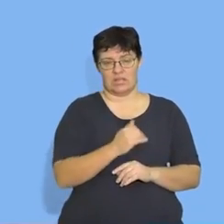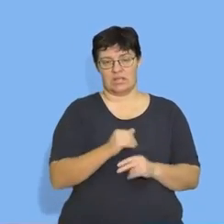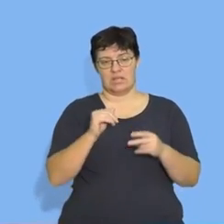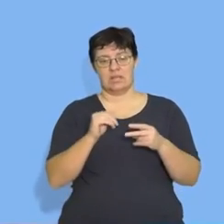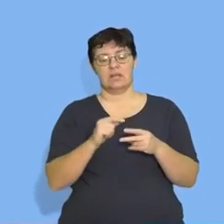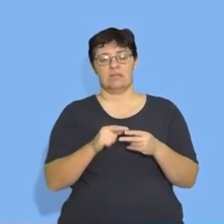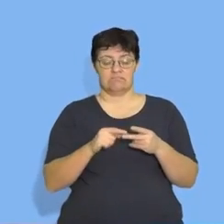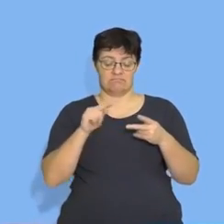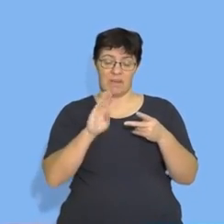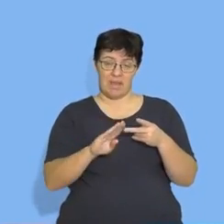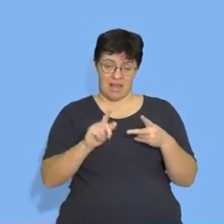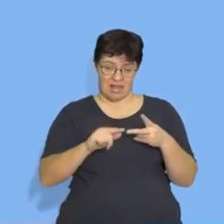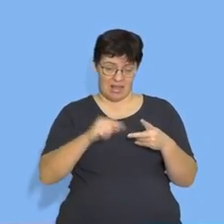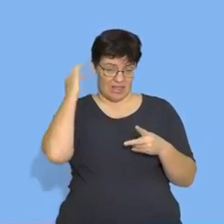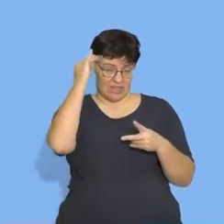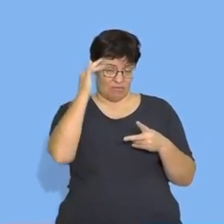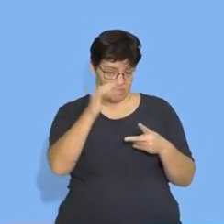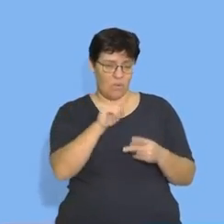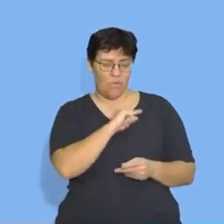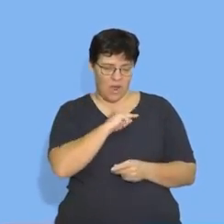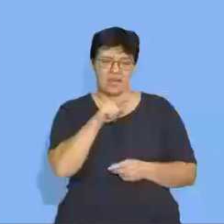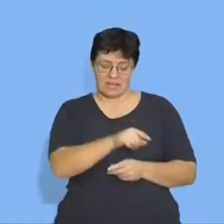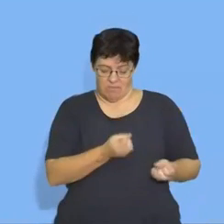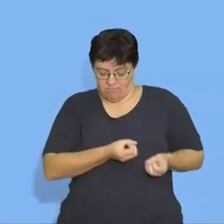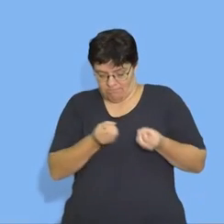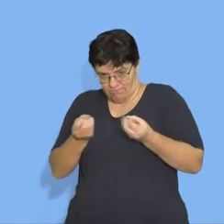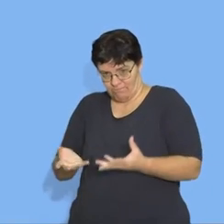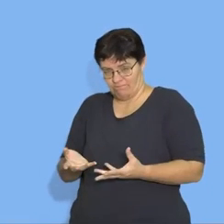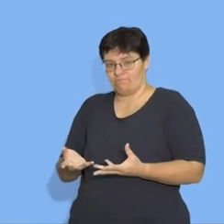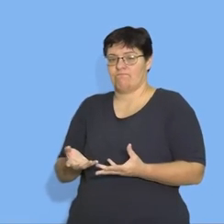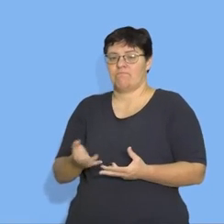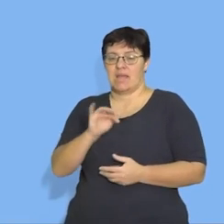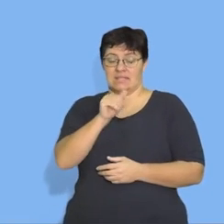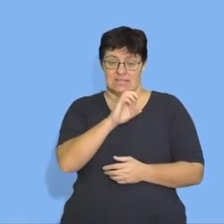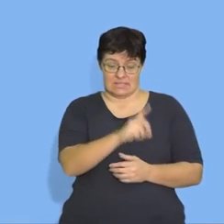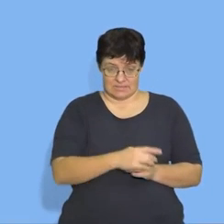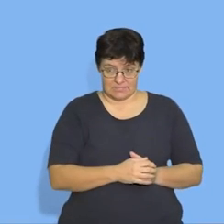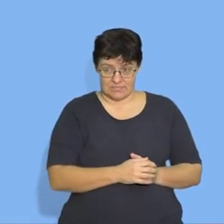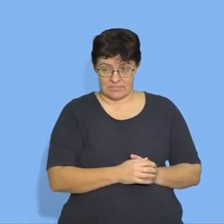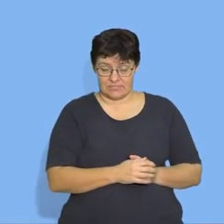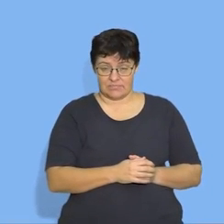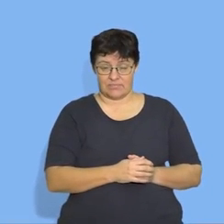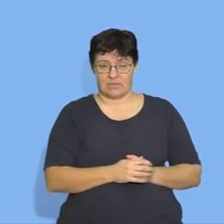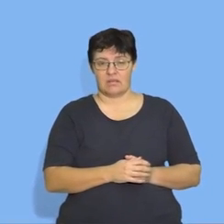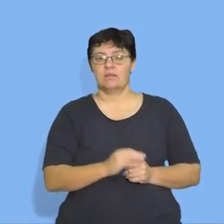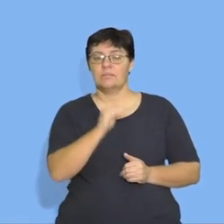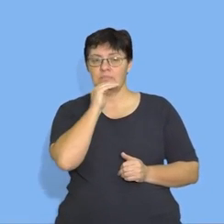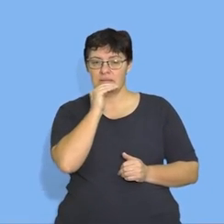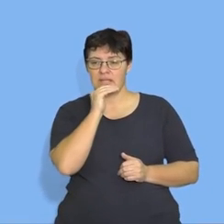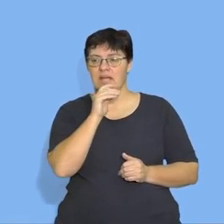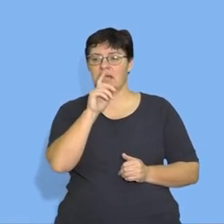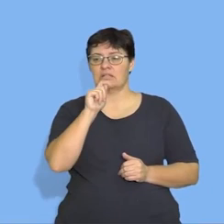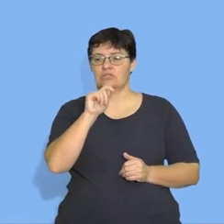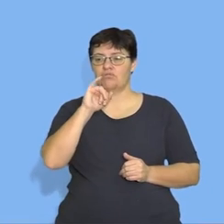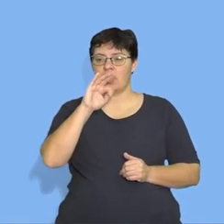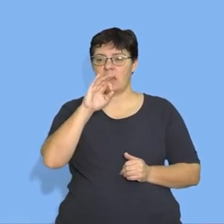to say an acid is a proton donor, right? Okay, so an acid that donates 3 is triprotic. So anything that's more than